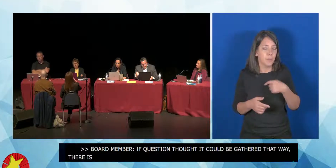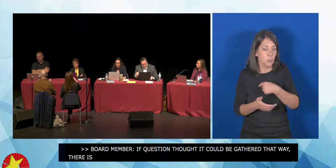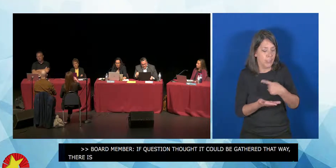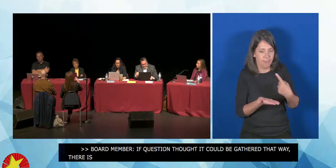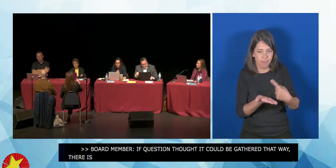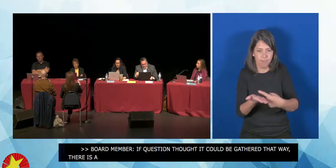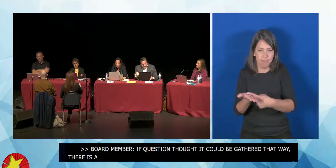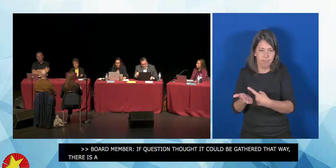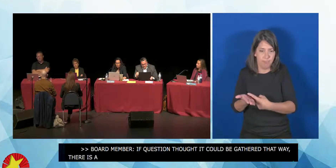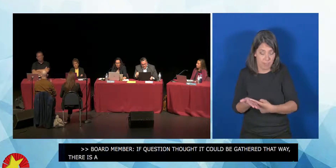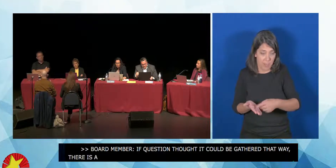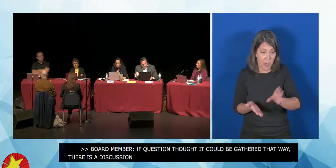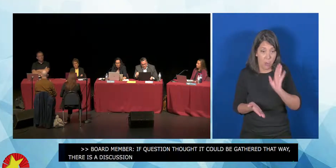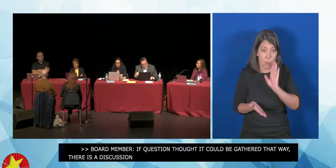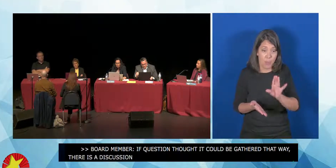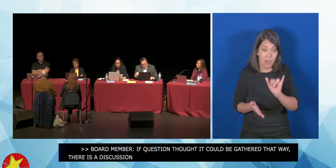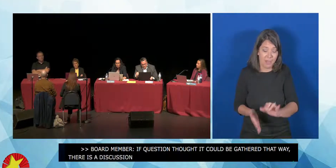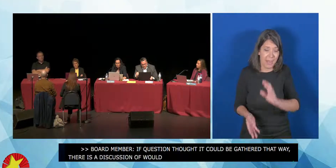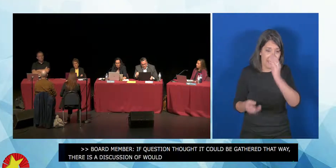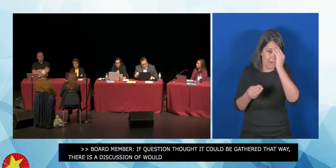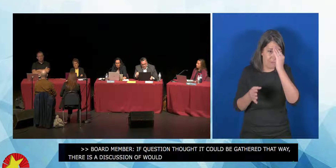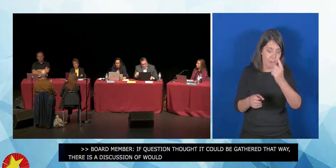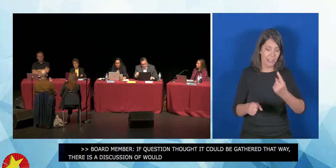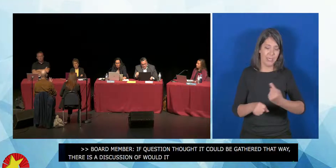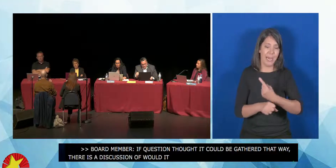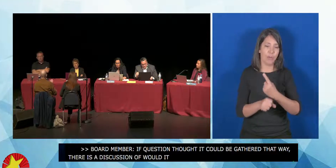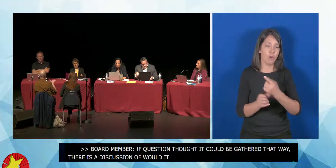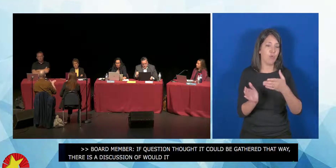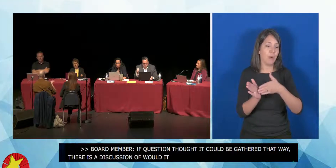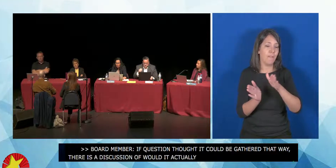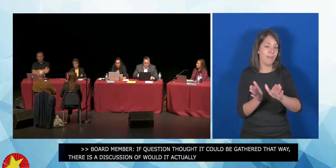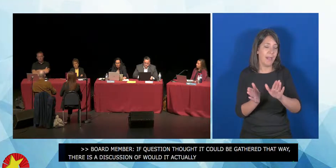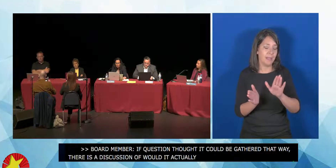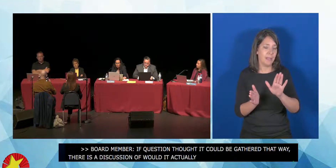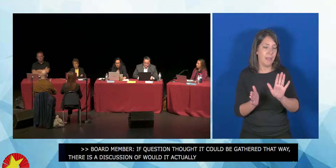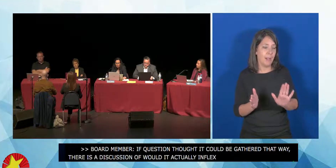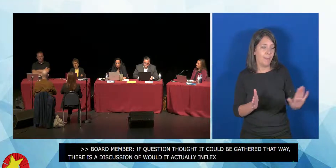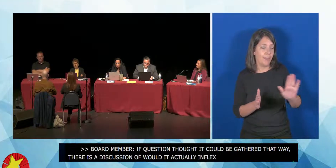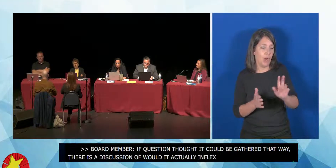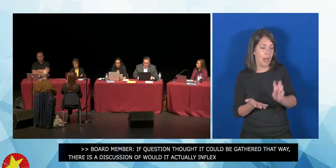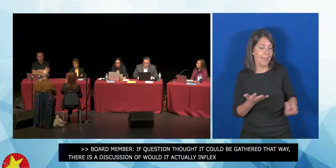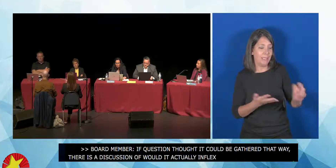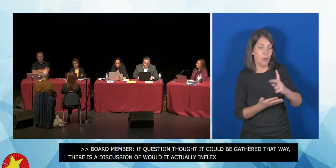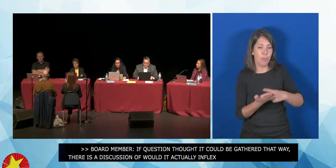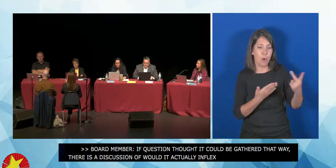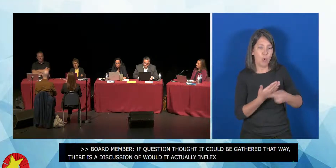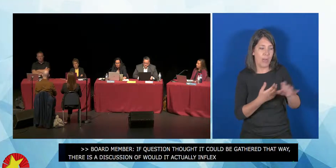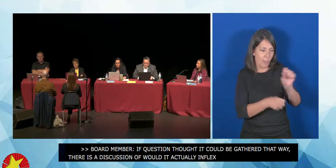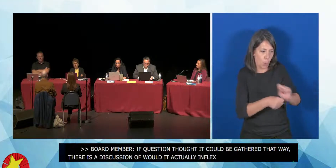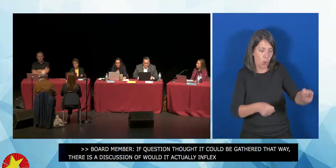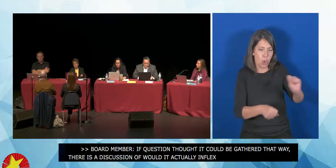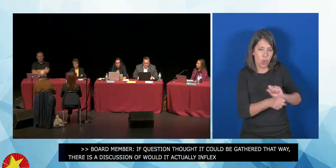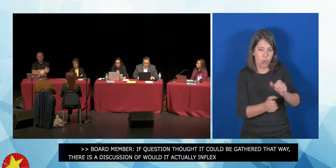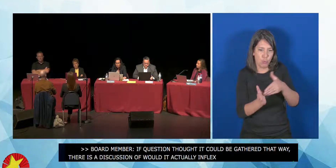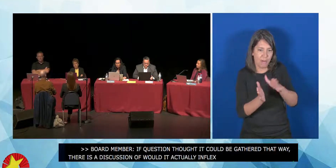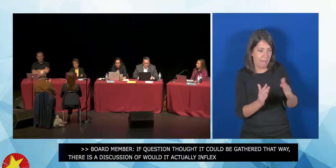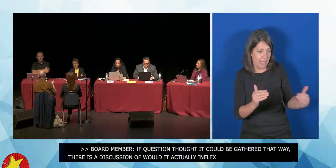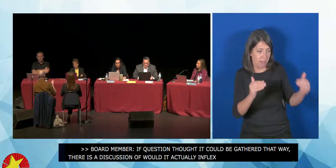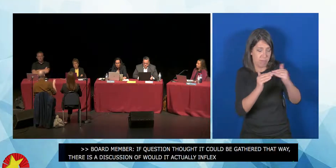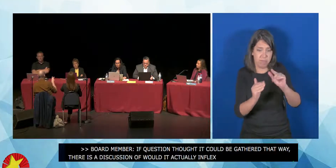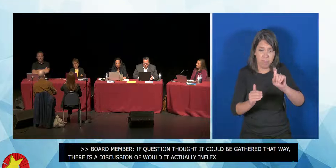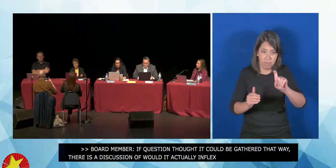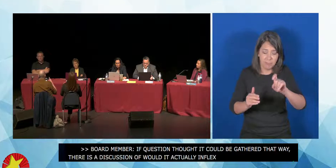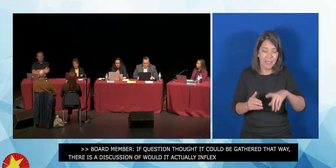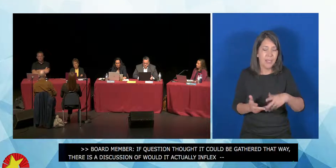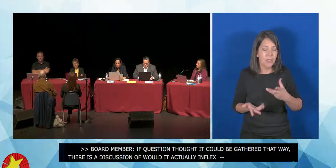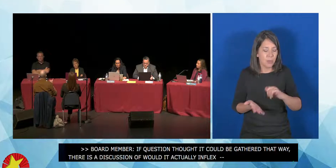it accurately reflect or measure the work that the itinerant program is doing? And so that's why at this point, Jay